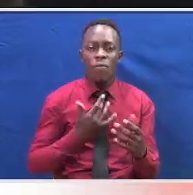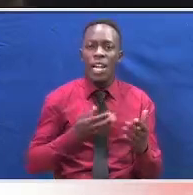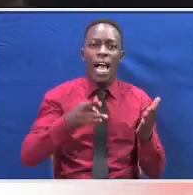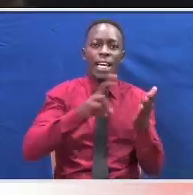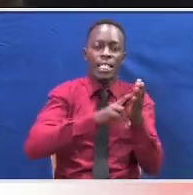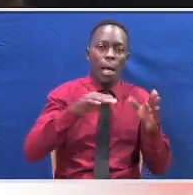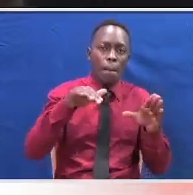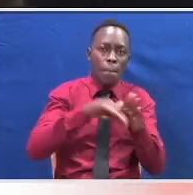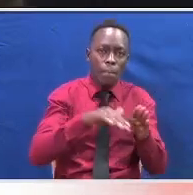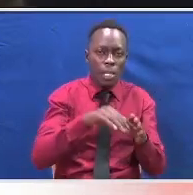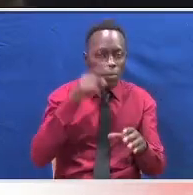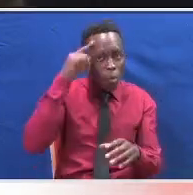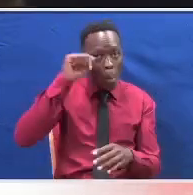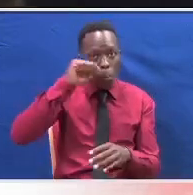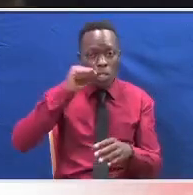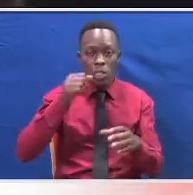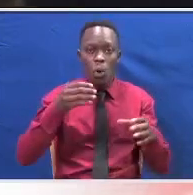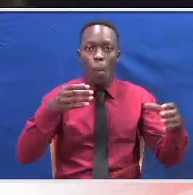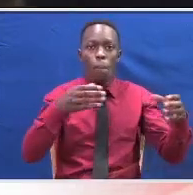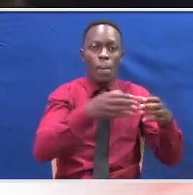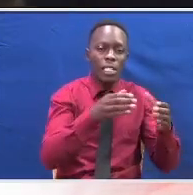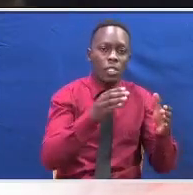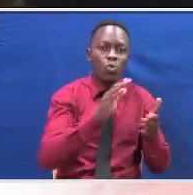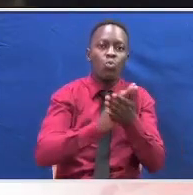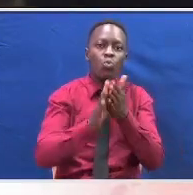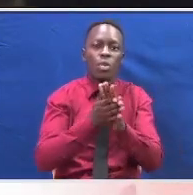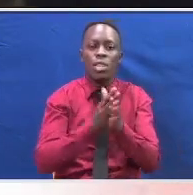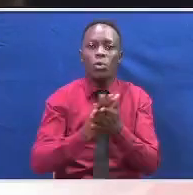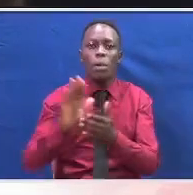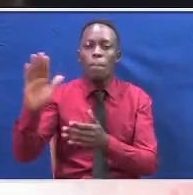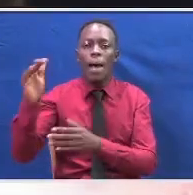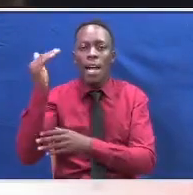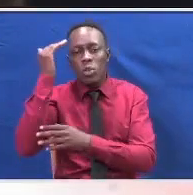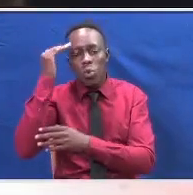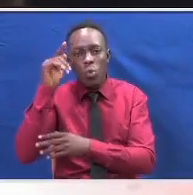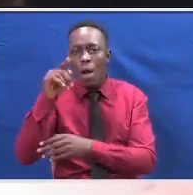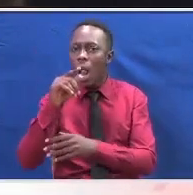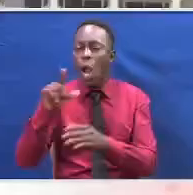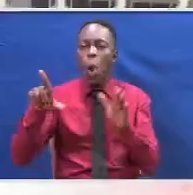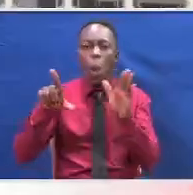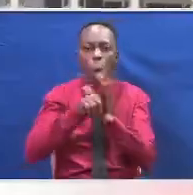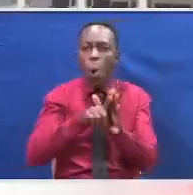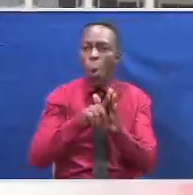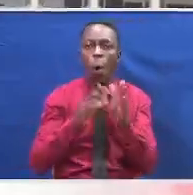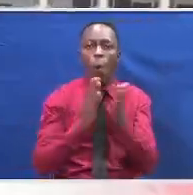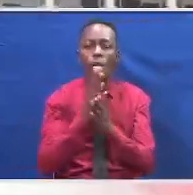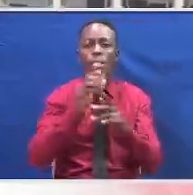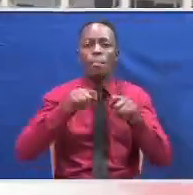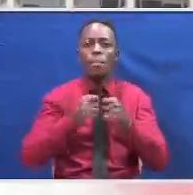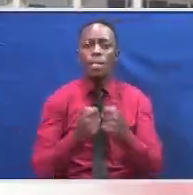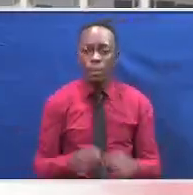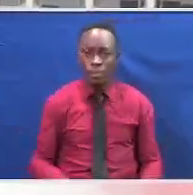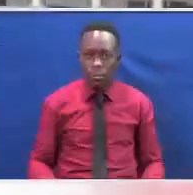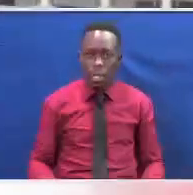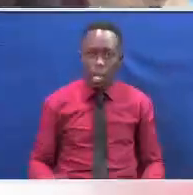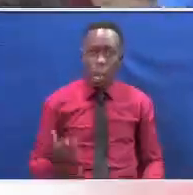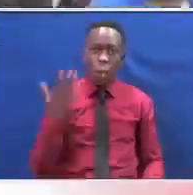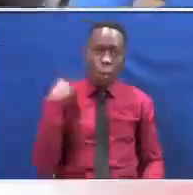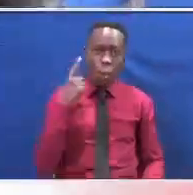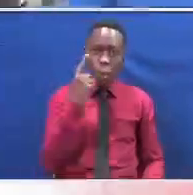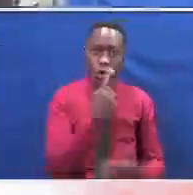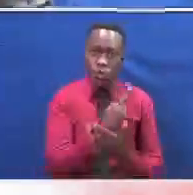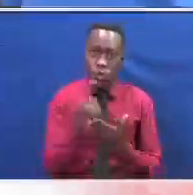of political parties without their consent is a violation of their rights. In the past 1 week, Kenyans